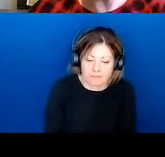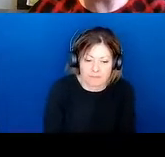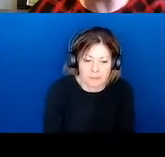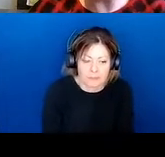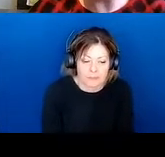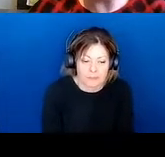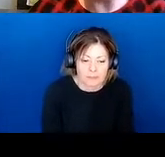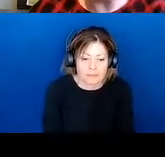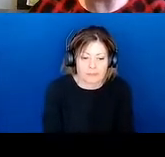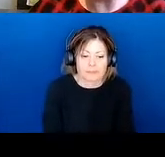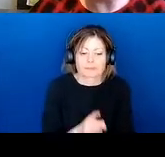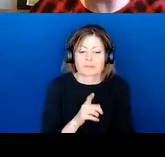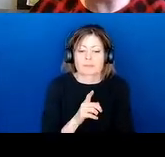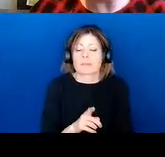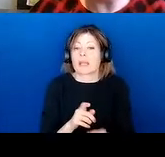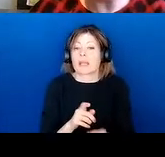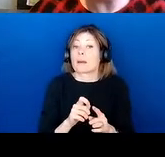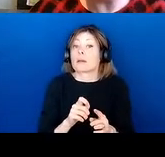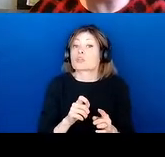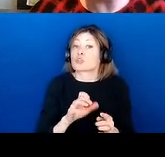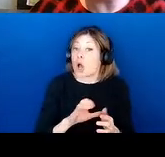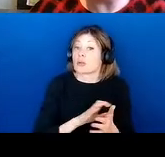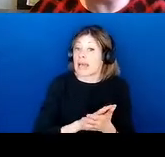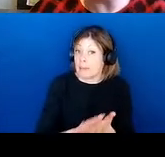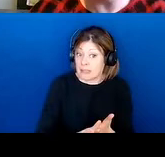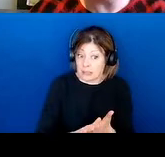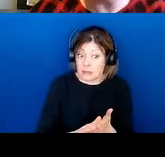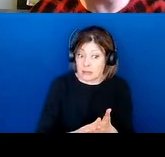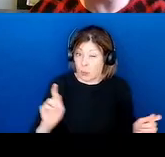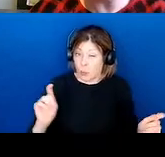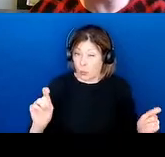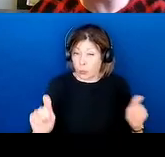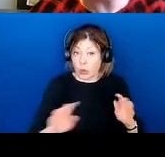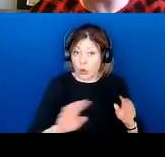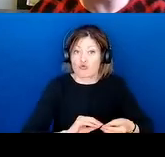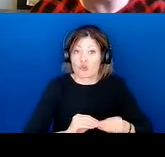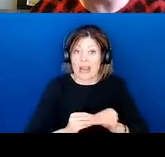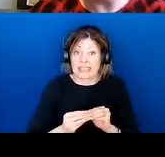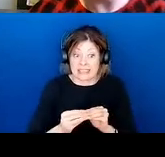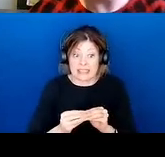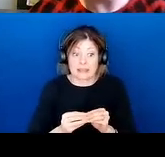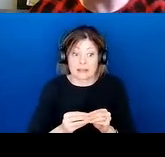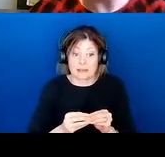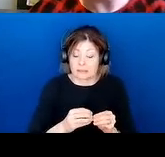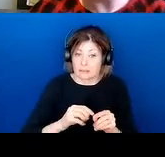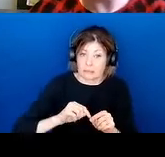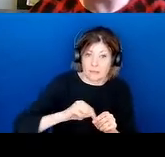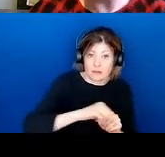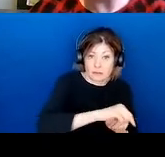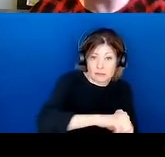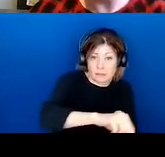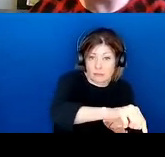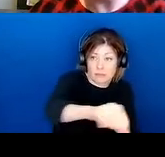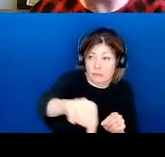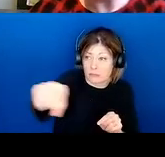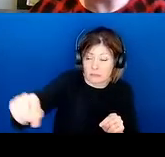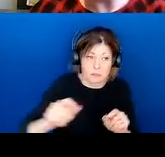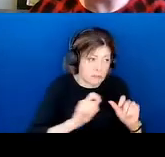Hamilton transformed Painshill and created the pictorial circuit walk we enjoy today, with a series of